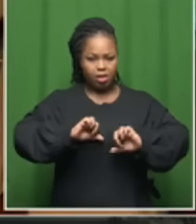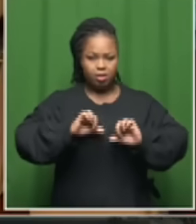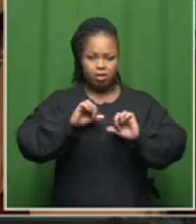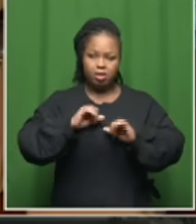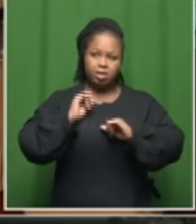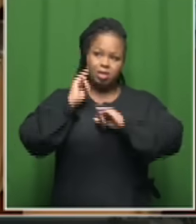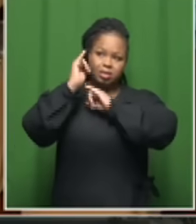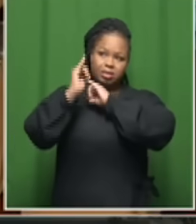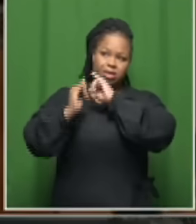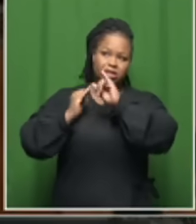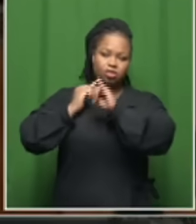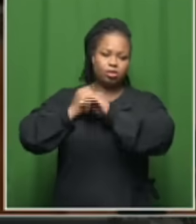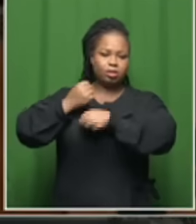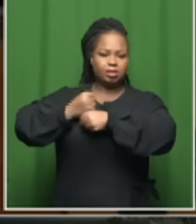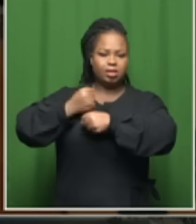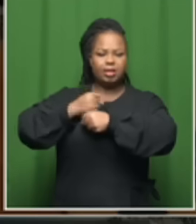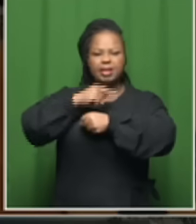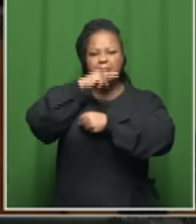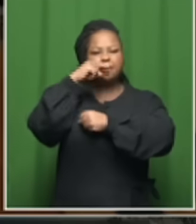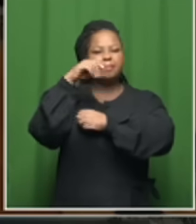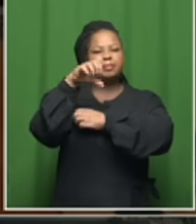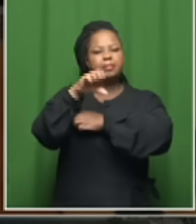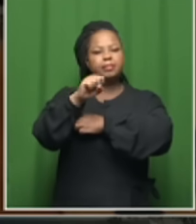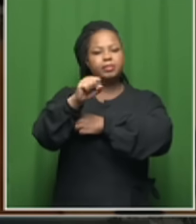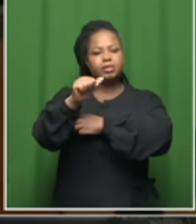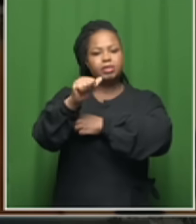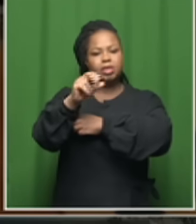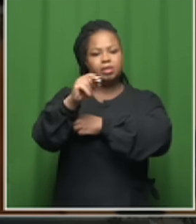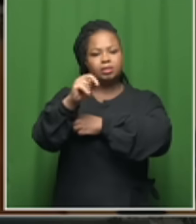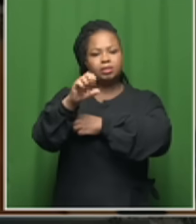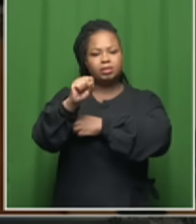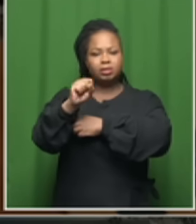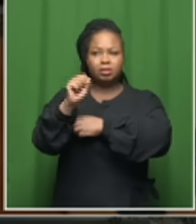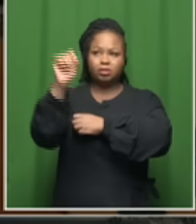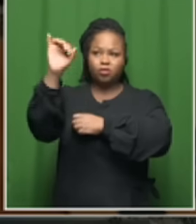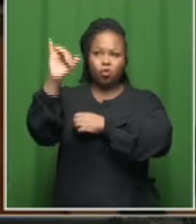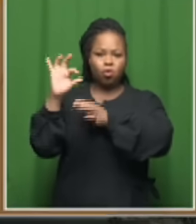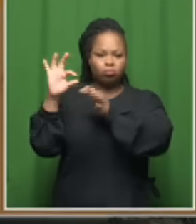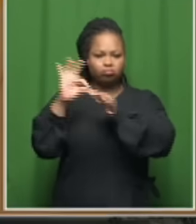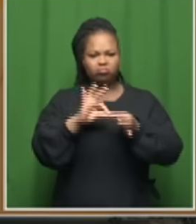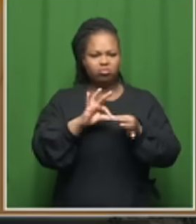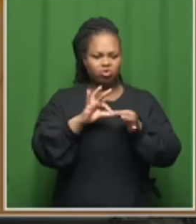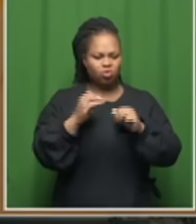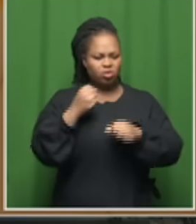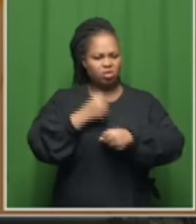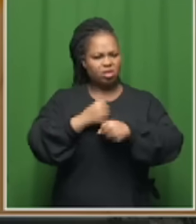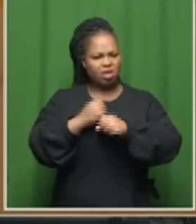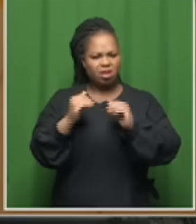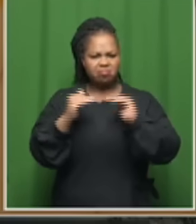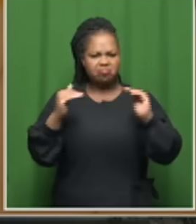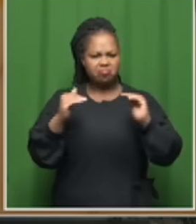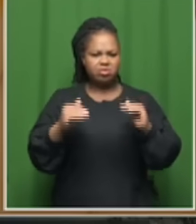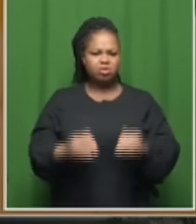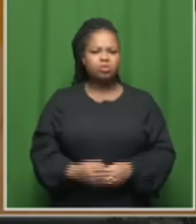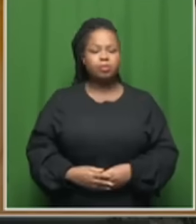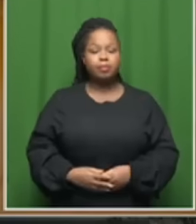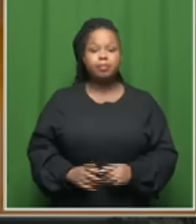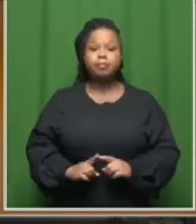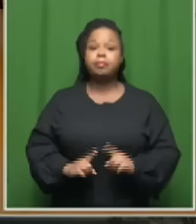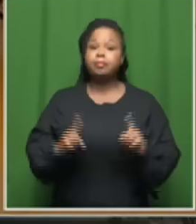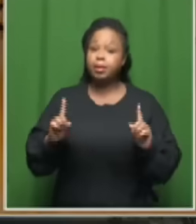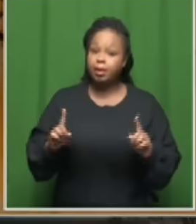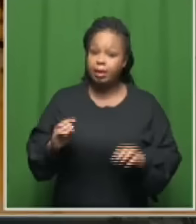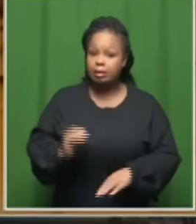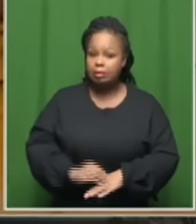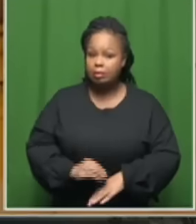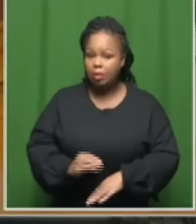is SANS. But when you come to the issues of the infrastructure, Leanne, we're very, very unhappy. That's why the president